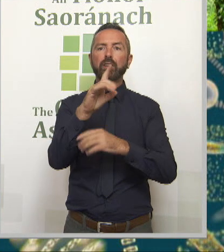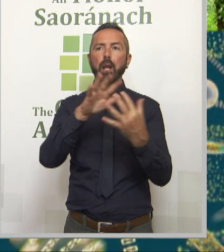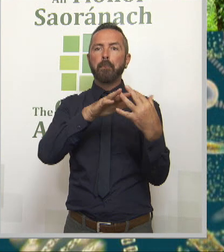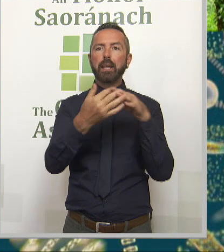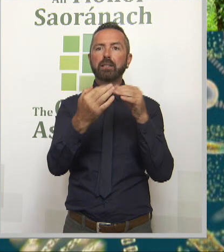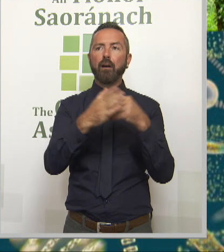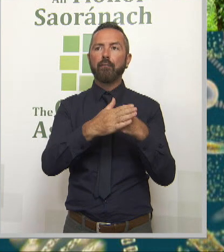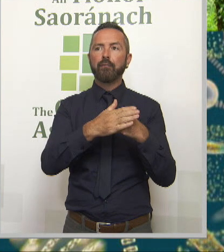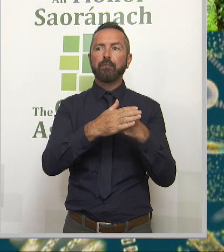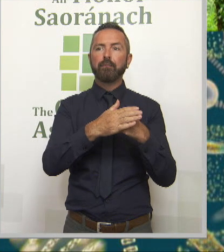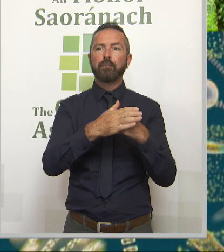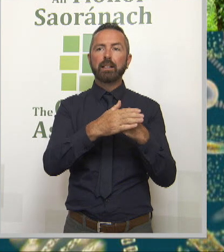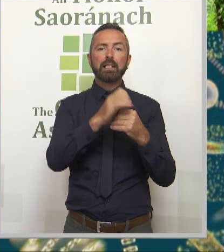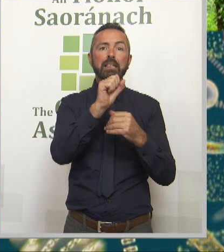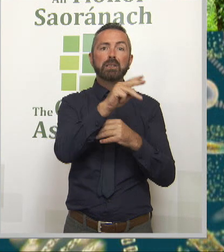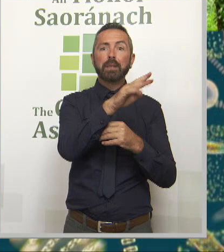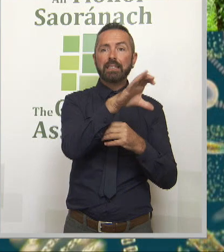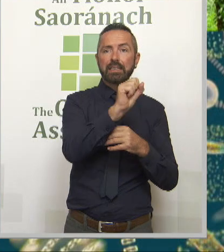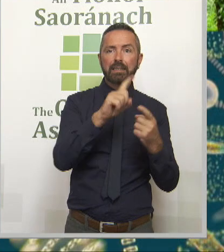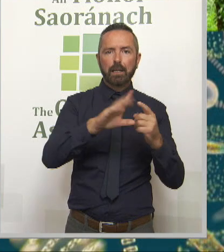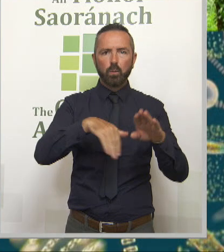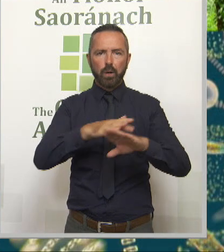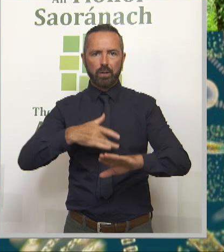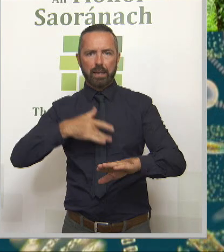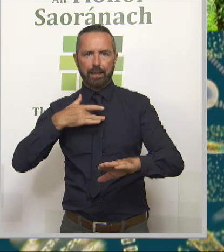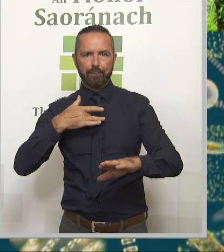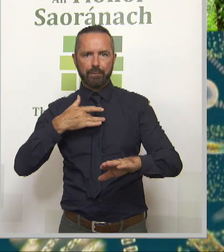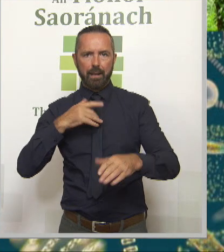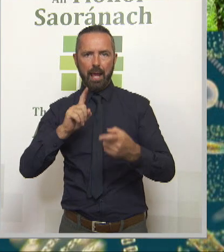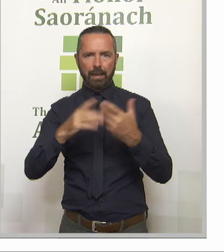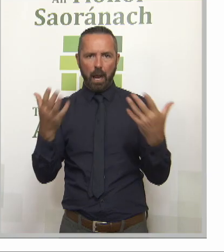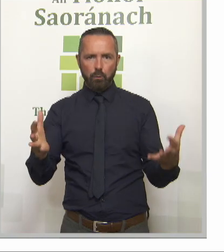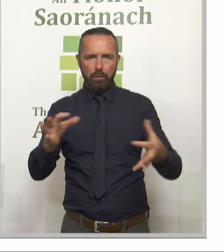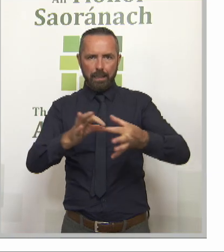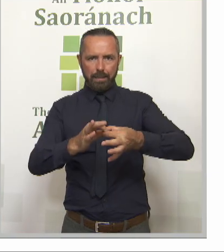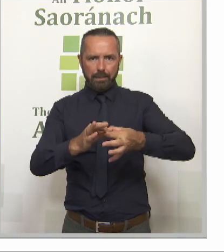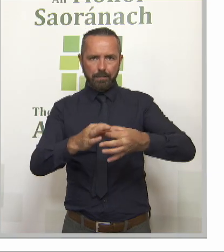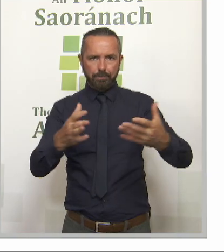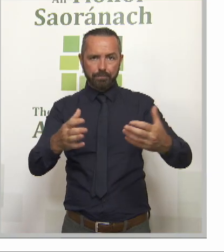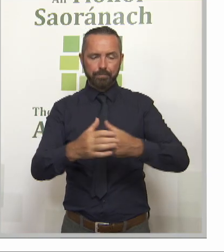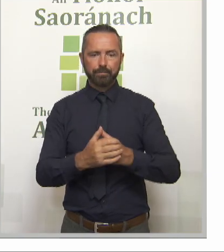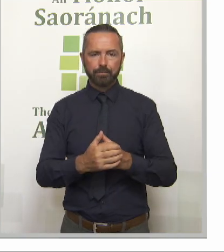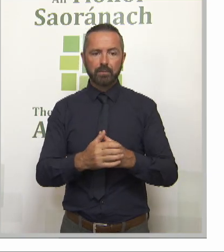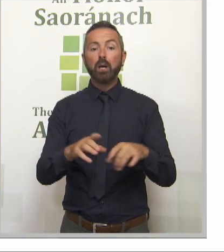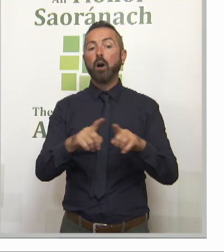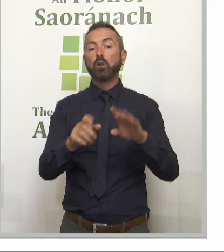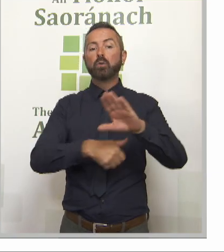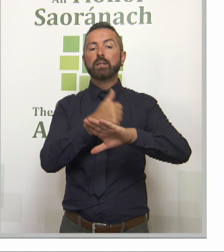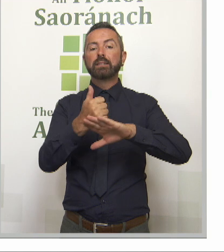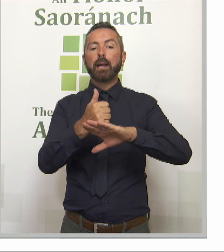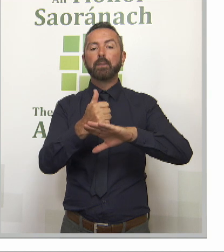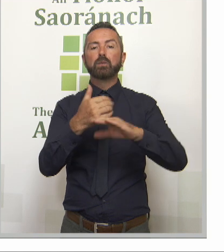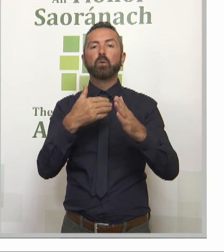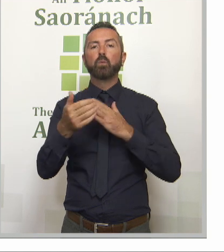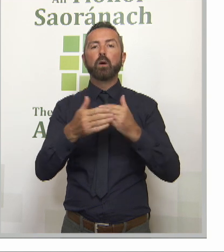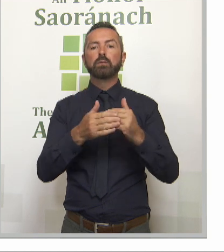and habitats and their kind of relative abundances in relation to each other. And we established also that